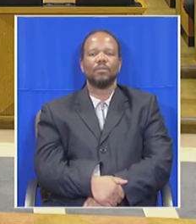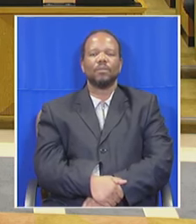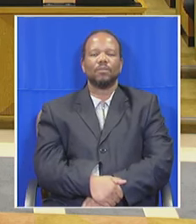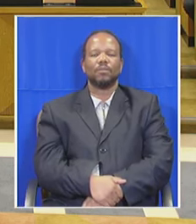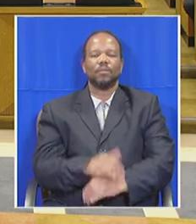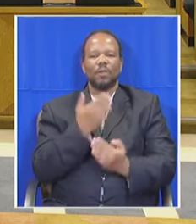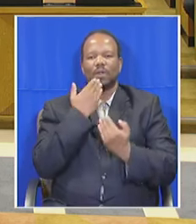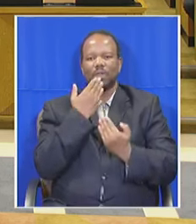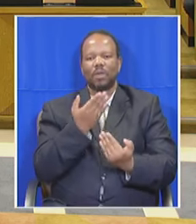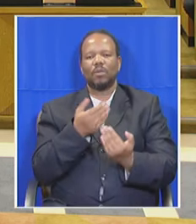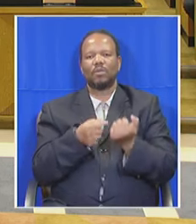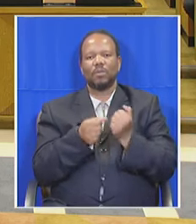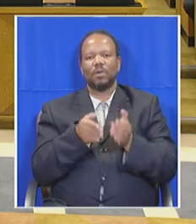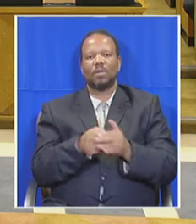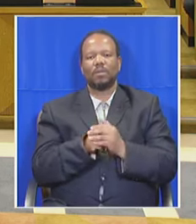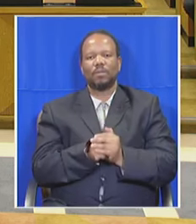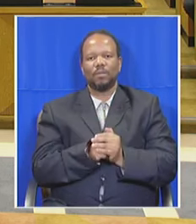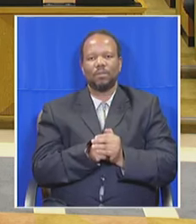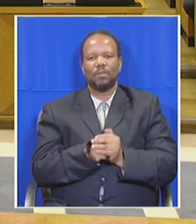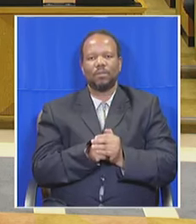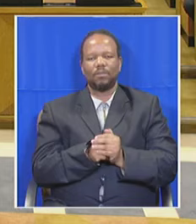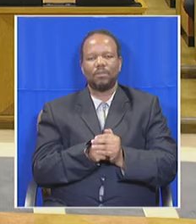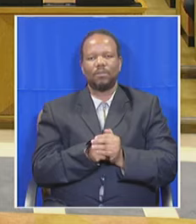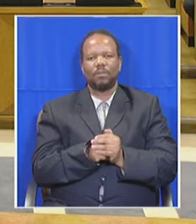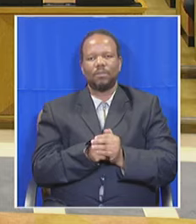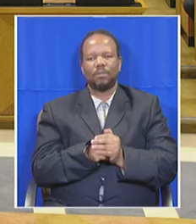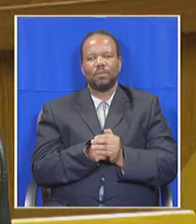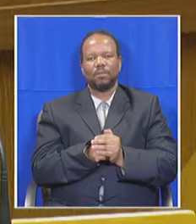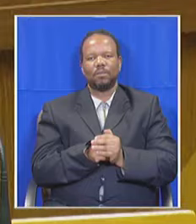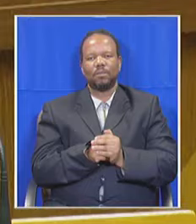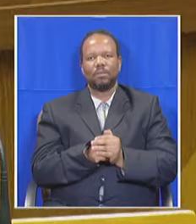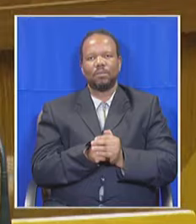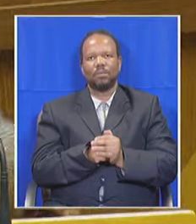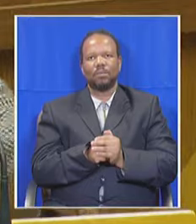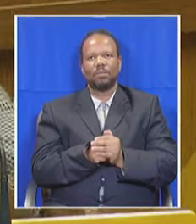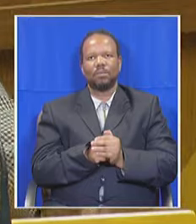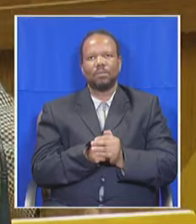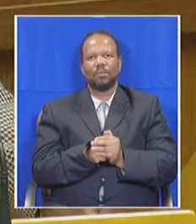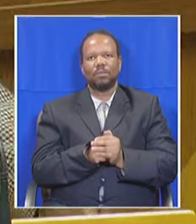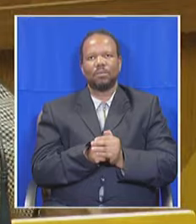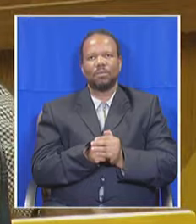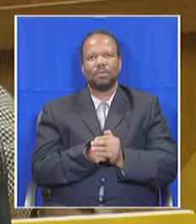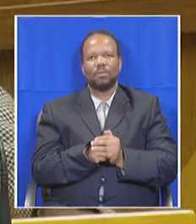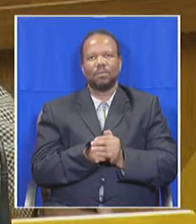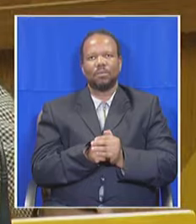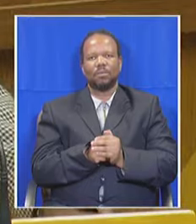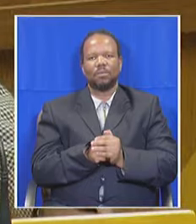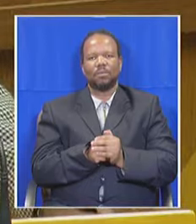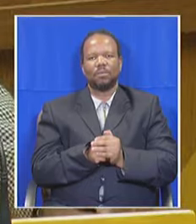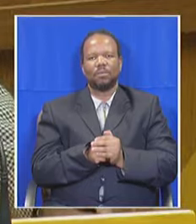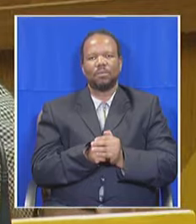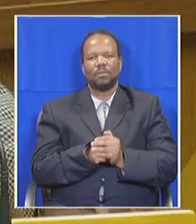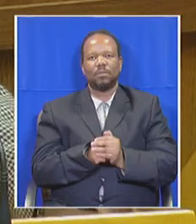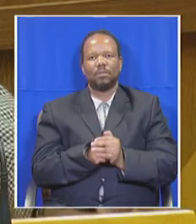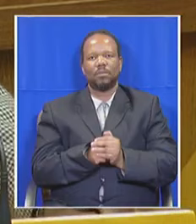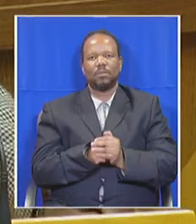Thank you, Dr. Speaker. Ngiqala nje ngokuthi ilungu elihloniphekile lisuka la kufanele sikufunde ukwamukela ukuthi izinhlaka